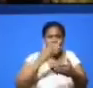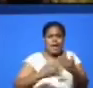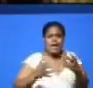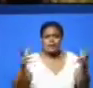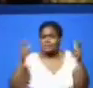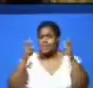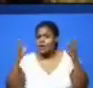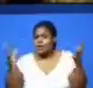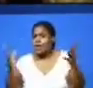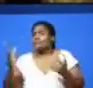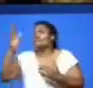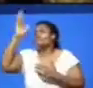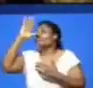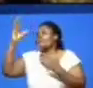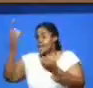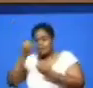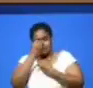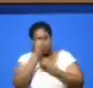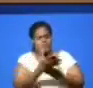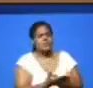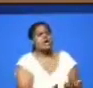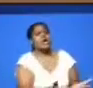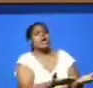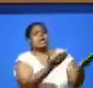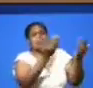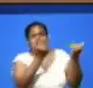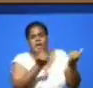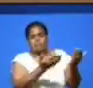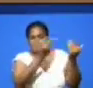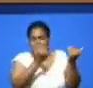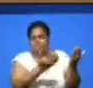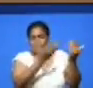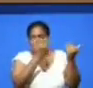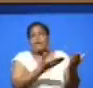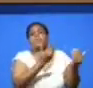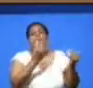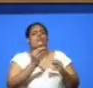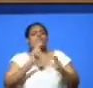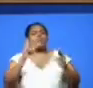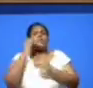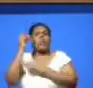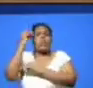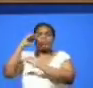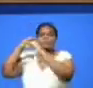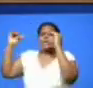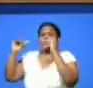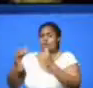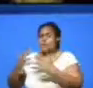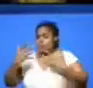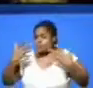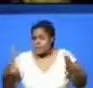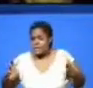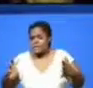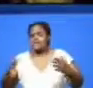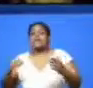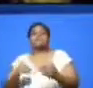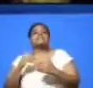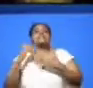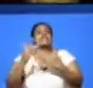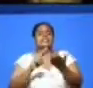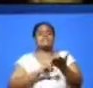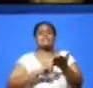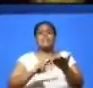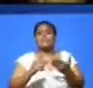hear is God saying to them, come up higher, come on home to glory. And after that, the next text